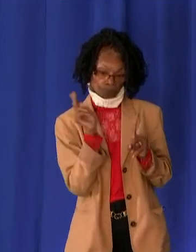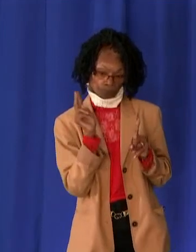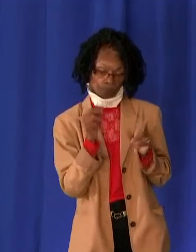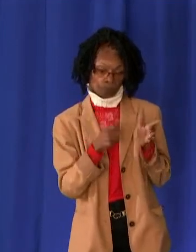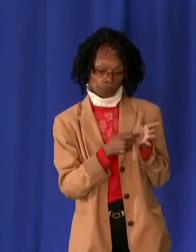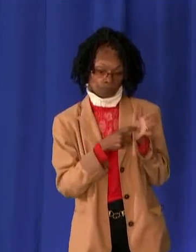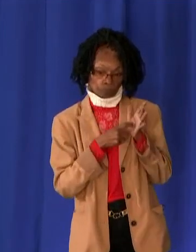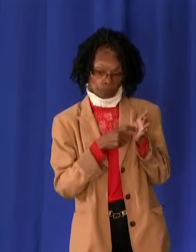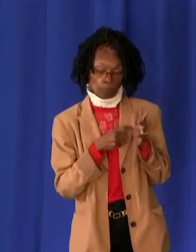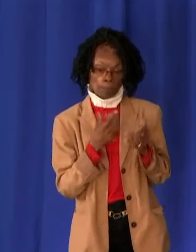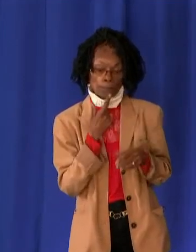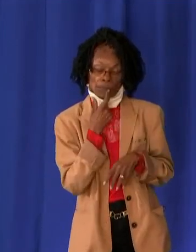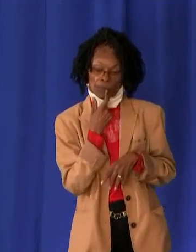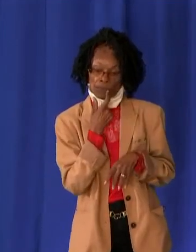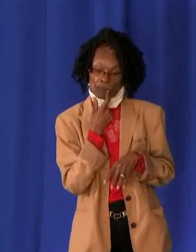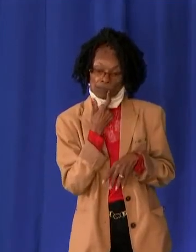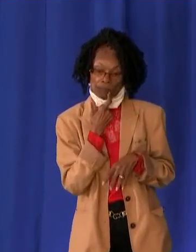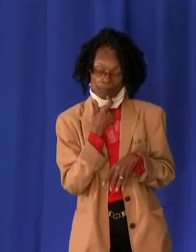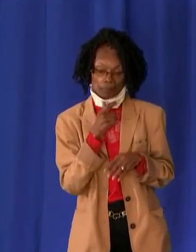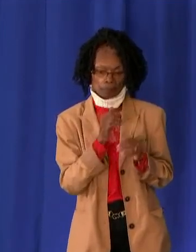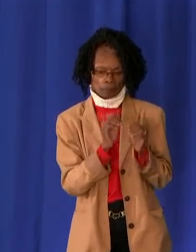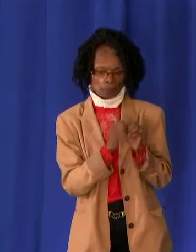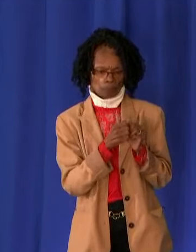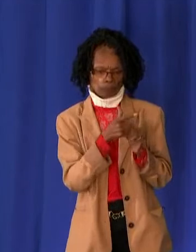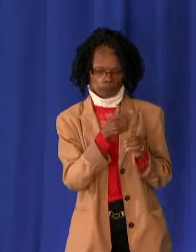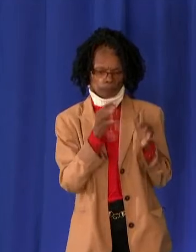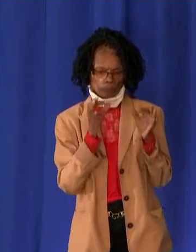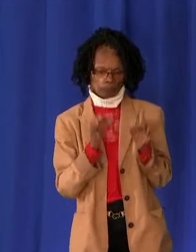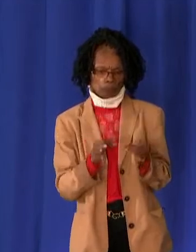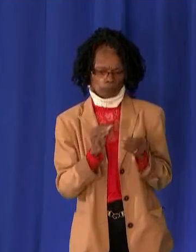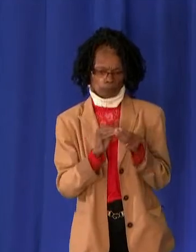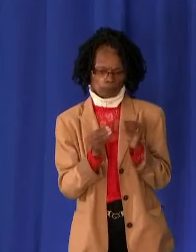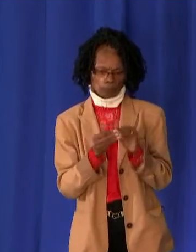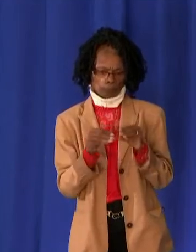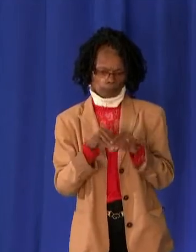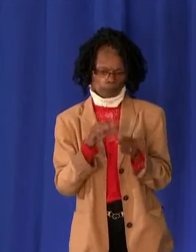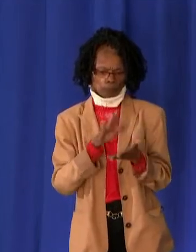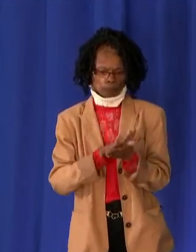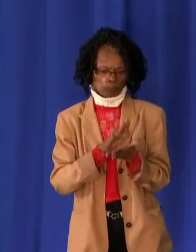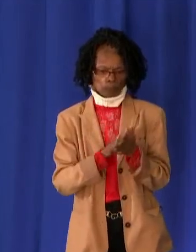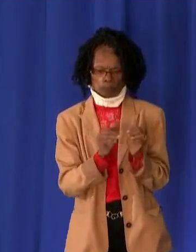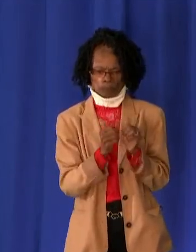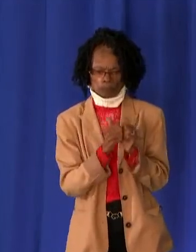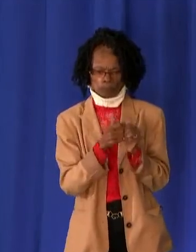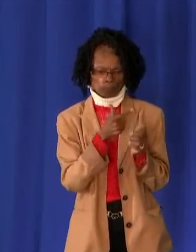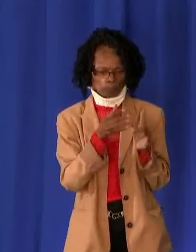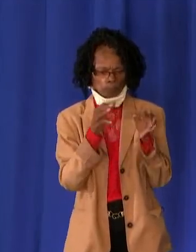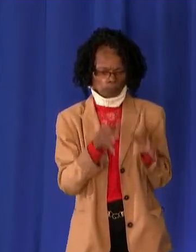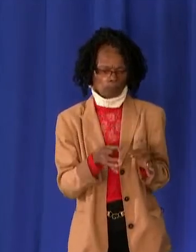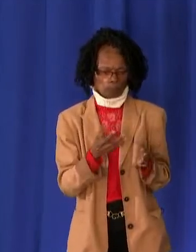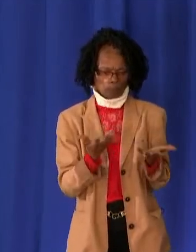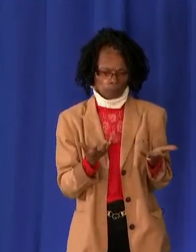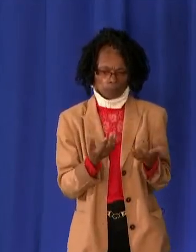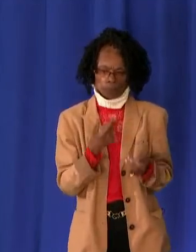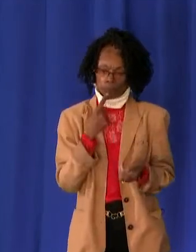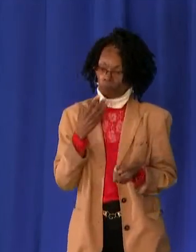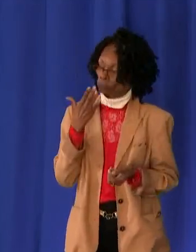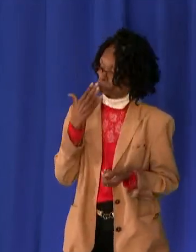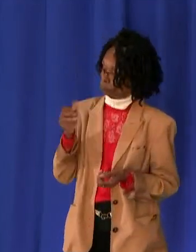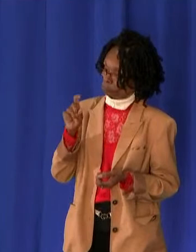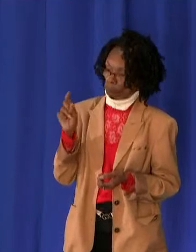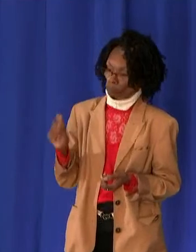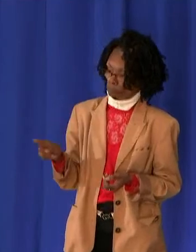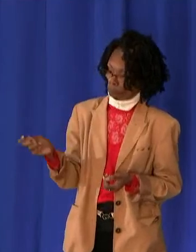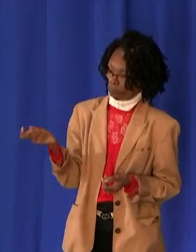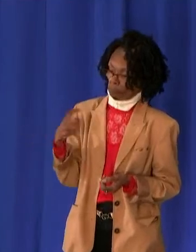are you determining what the metrics are for keeping masks on in schools right now? Well, that's a good question.